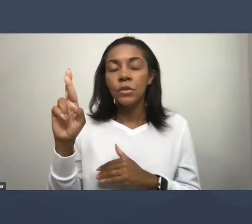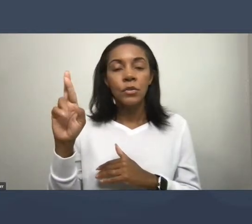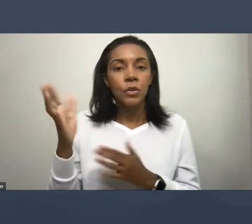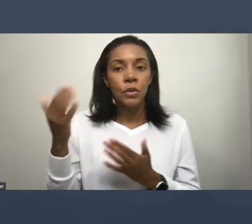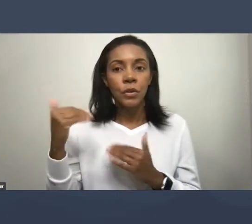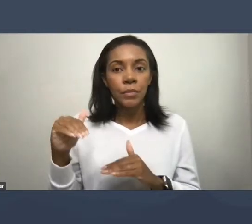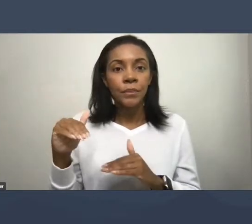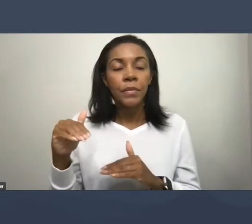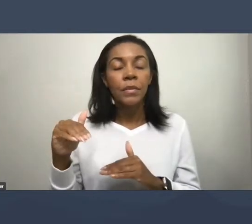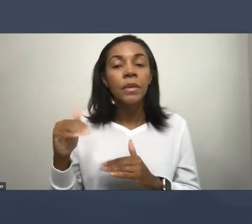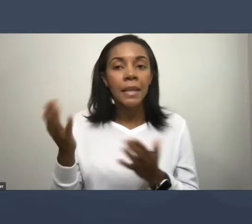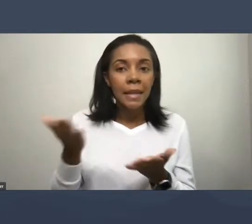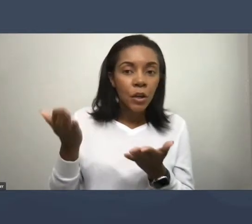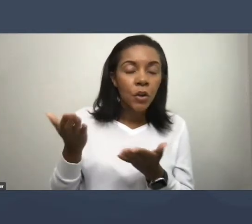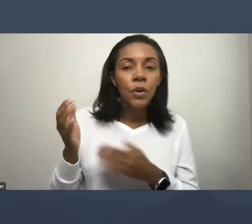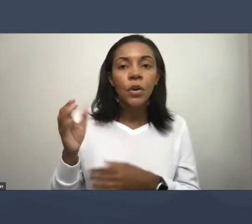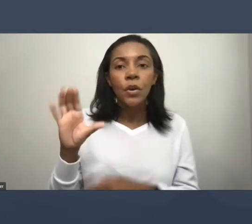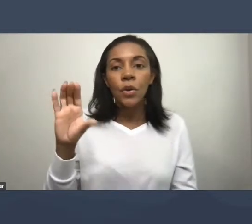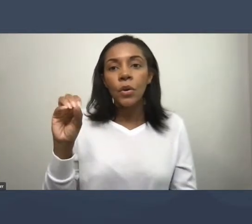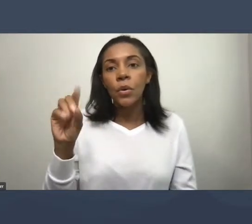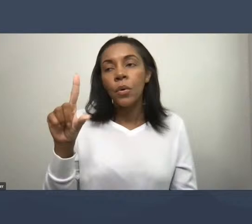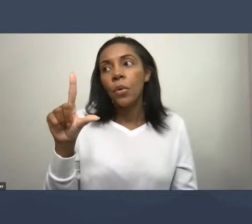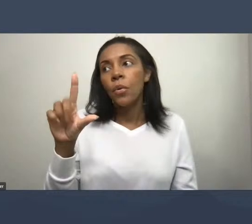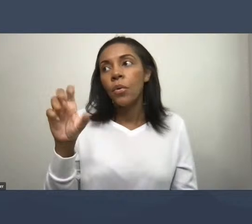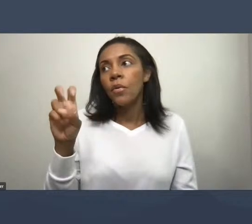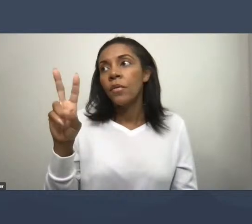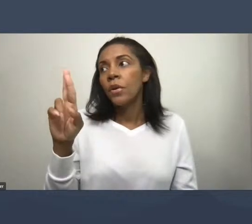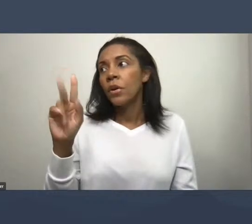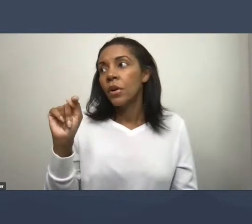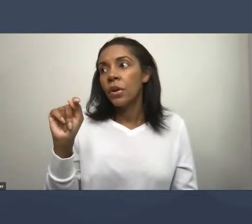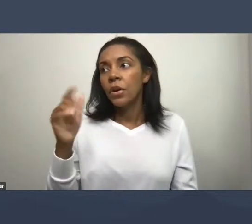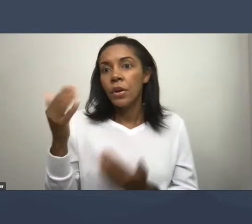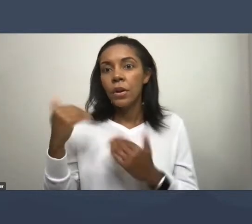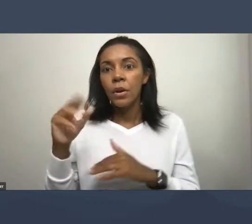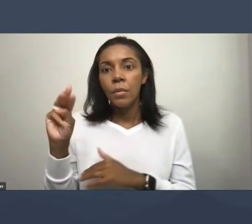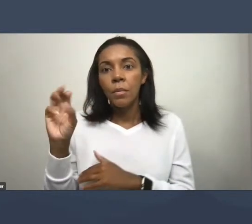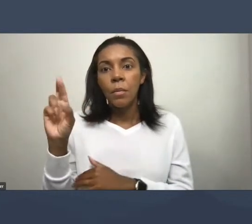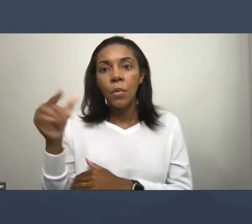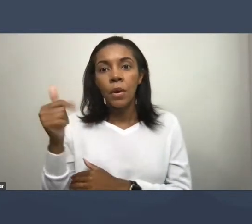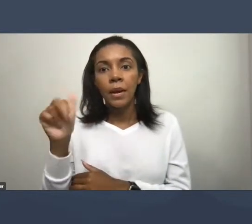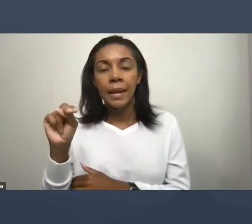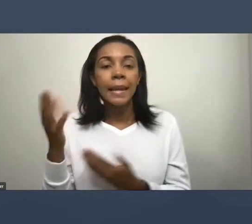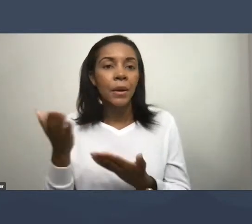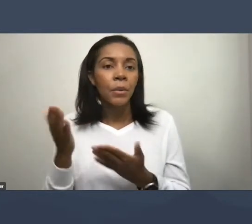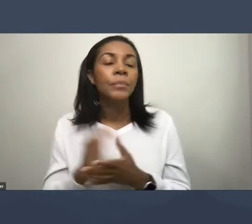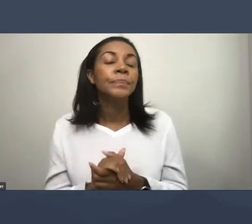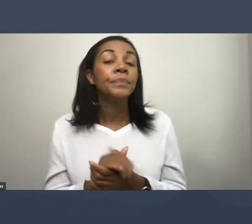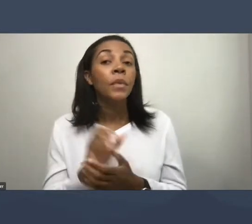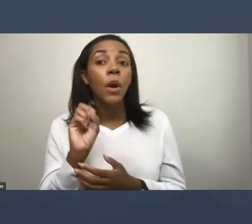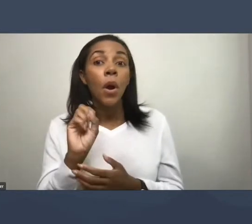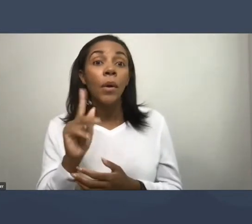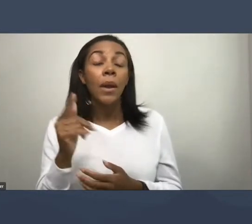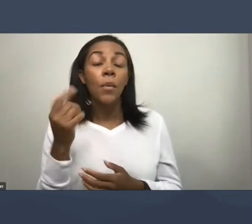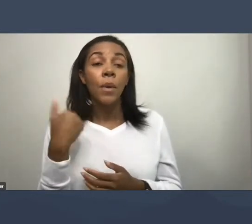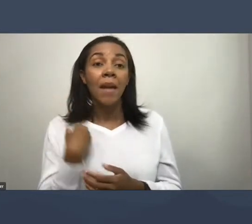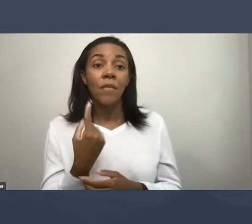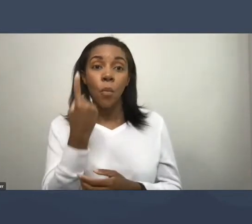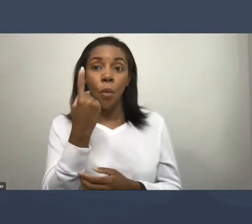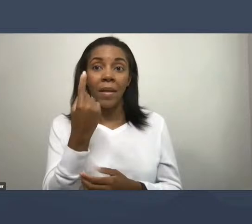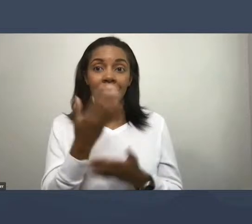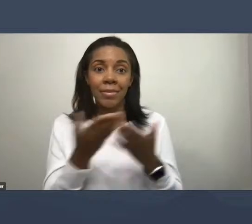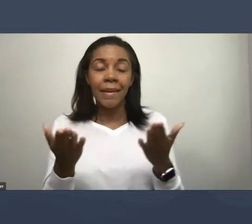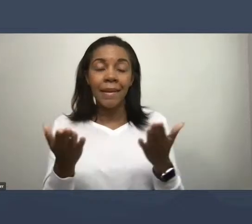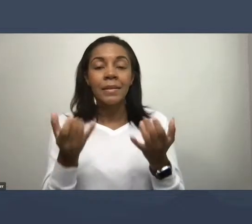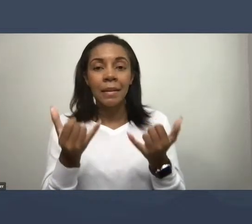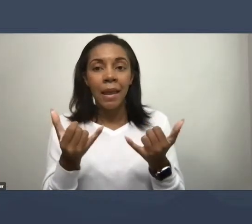professionally. Councilman Colvett. Here. And Chair Morgan. Here. All right, we have one item on today's agenda, and